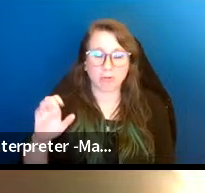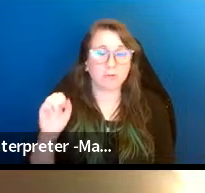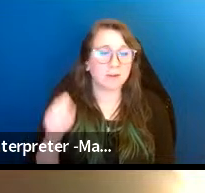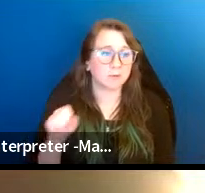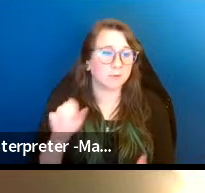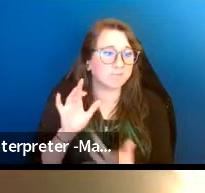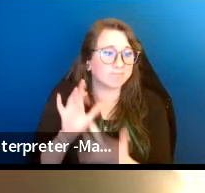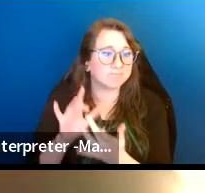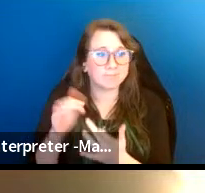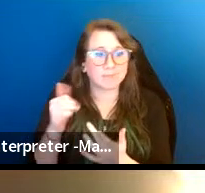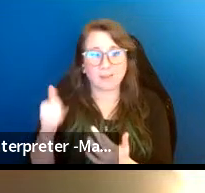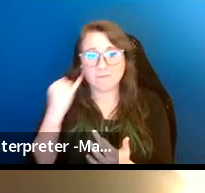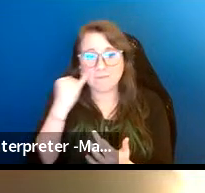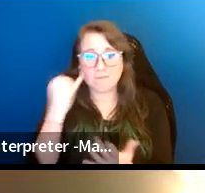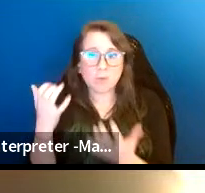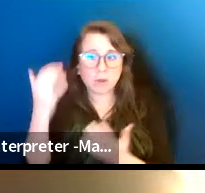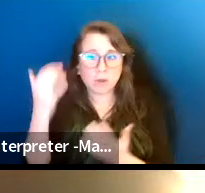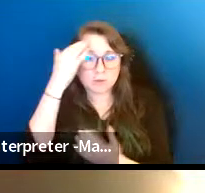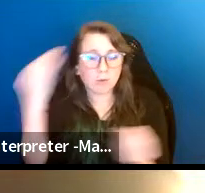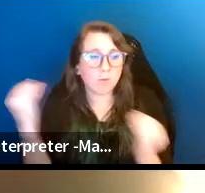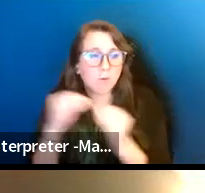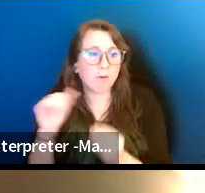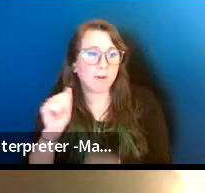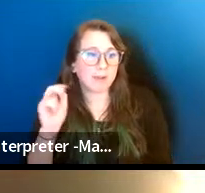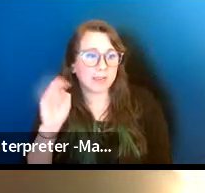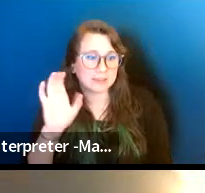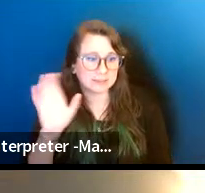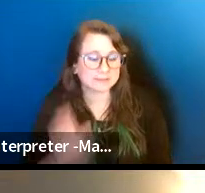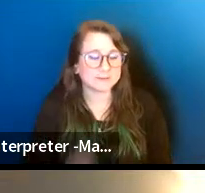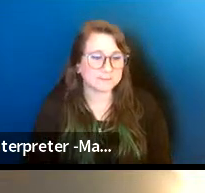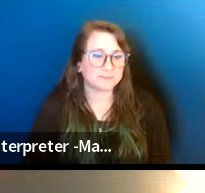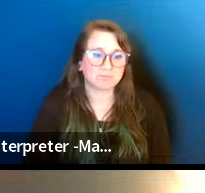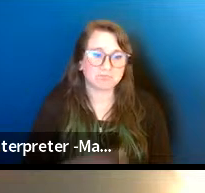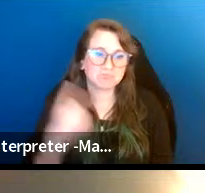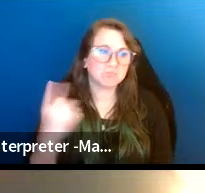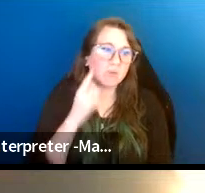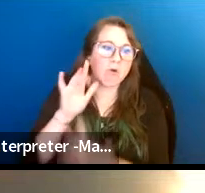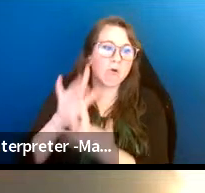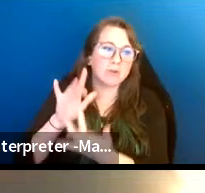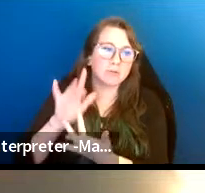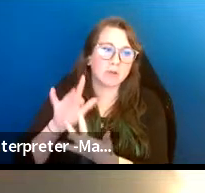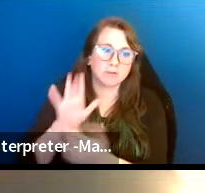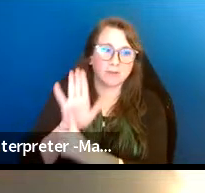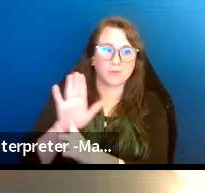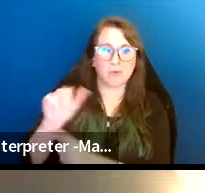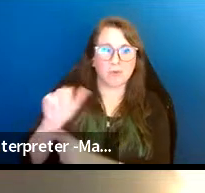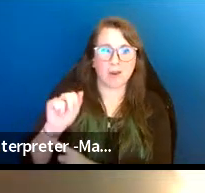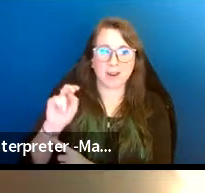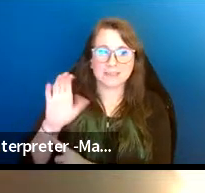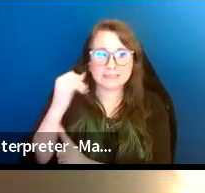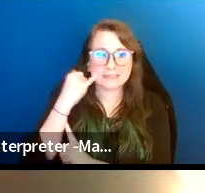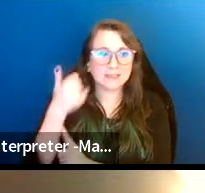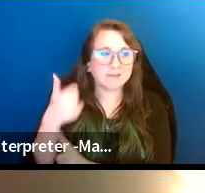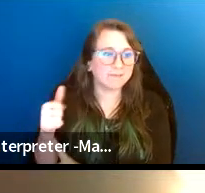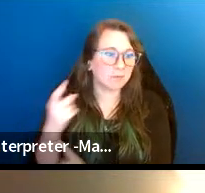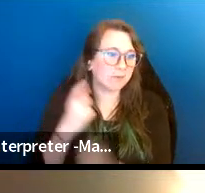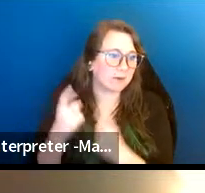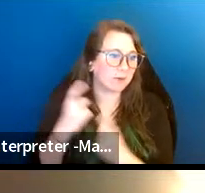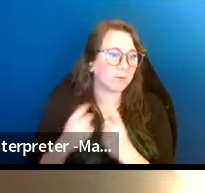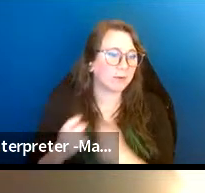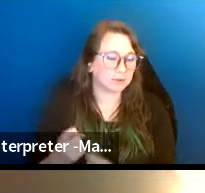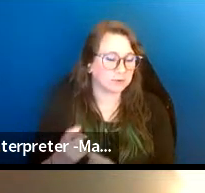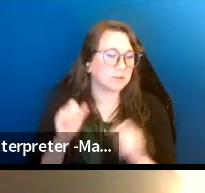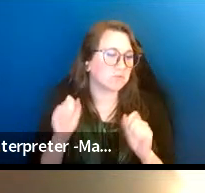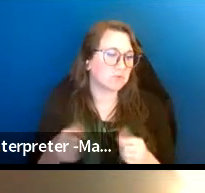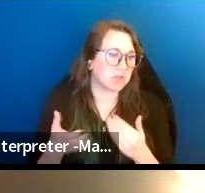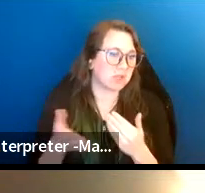there that wants to know more about the ANC. But as always reach out to your ANC commissioners if you have any questions. And we